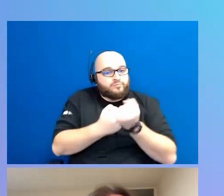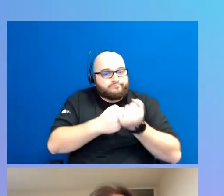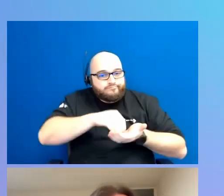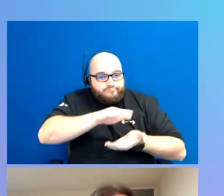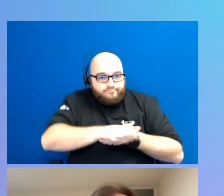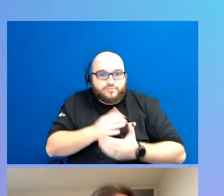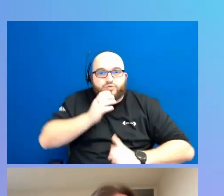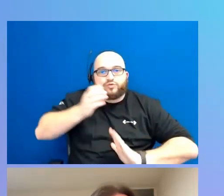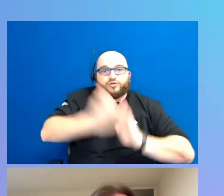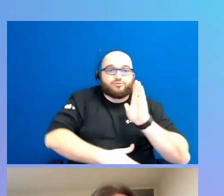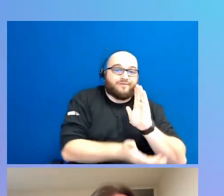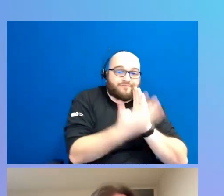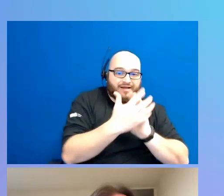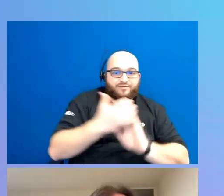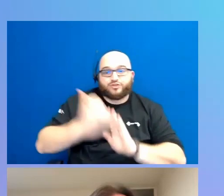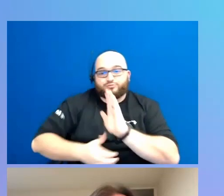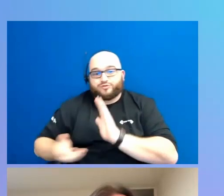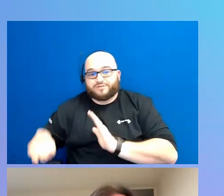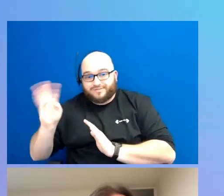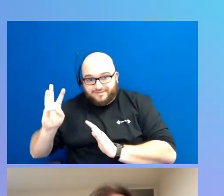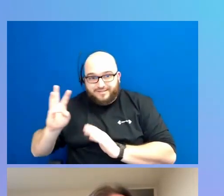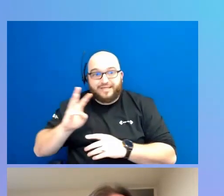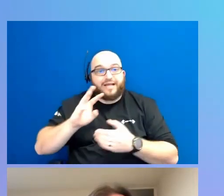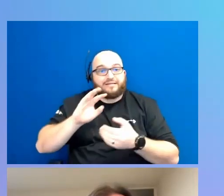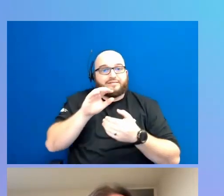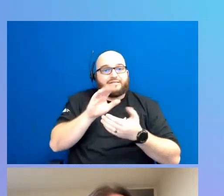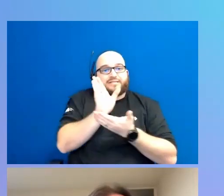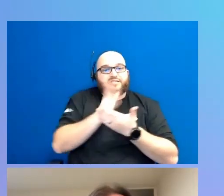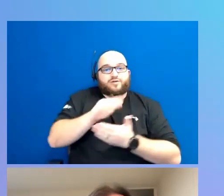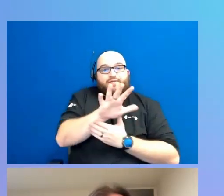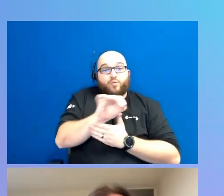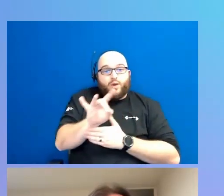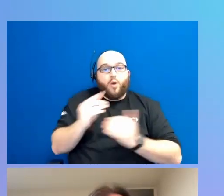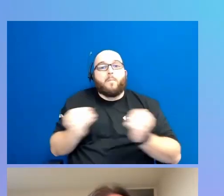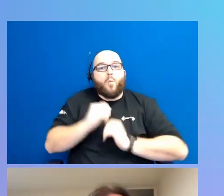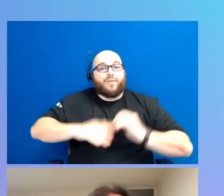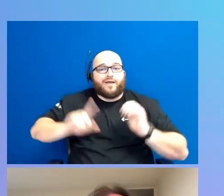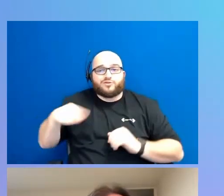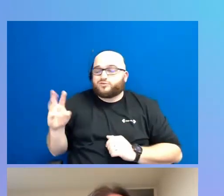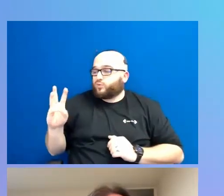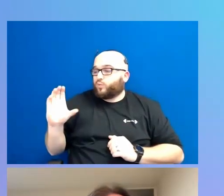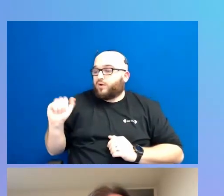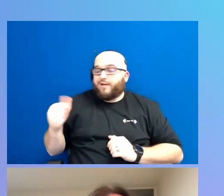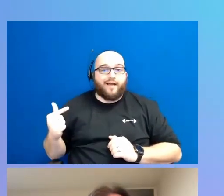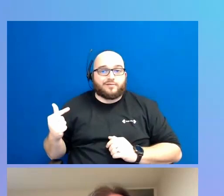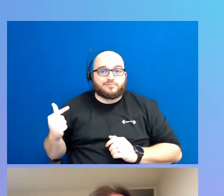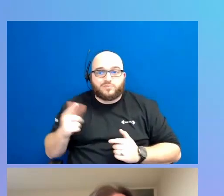chapters 5 and 6 in 508 go beyond WCAG in a most delightful way.